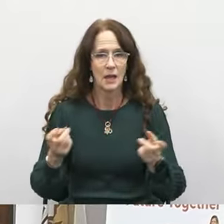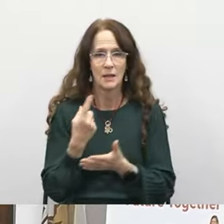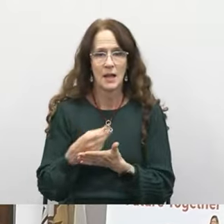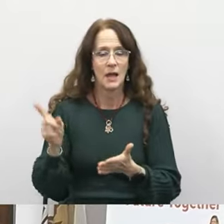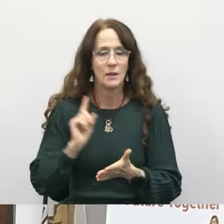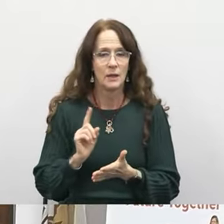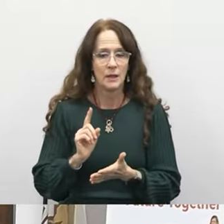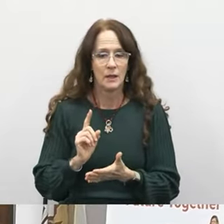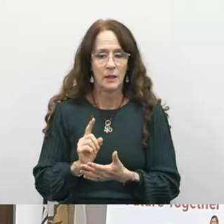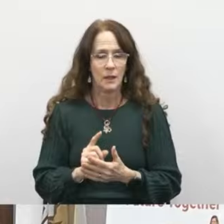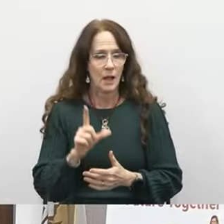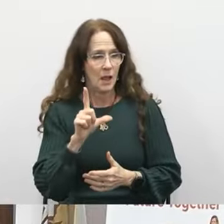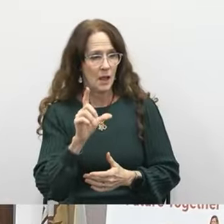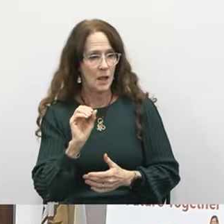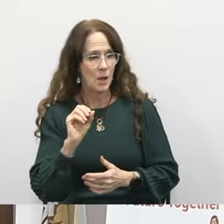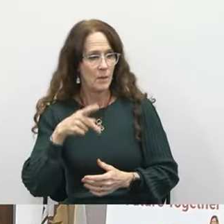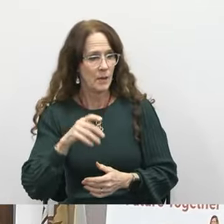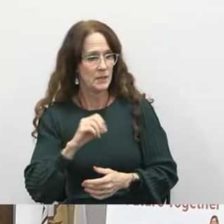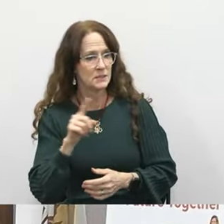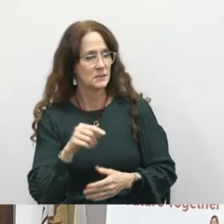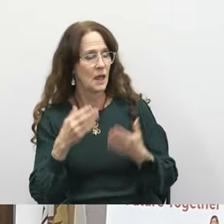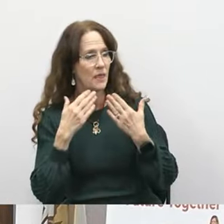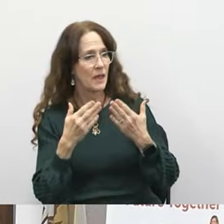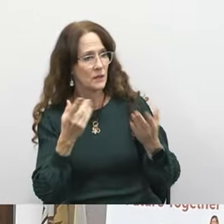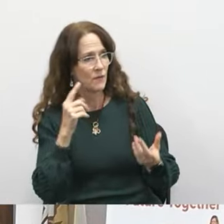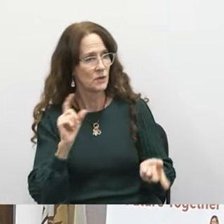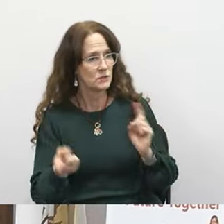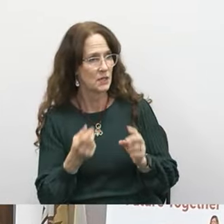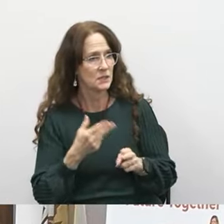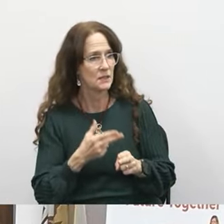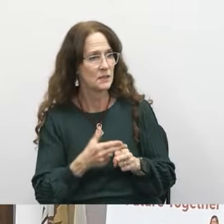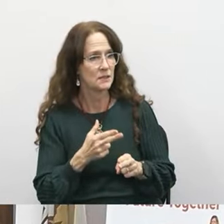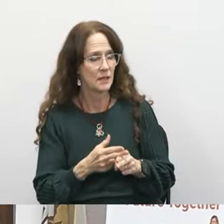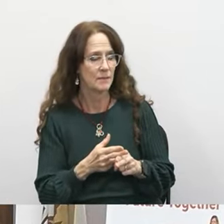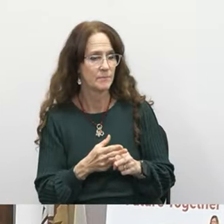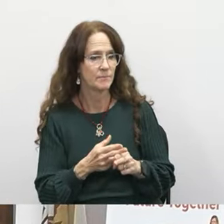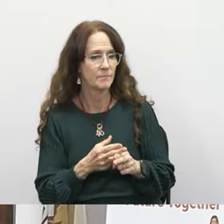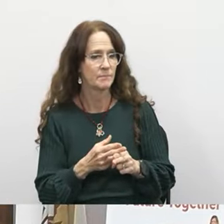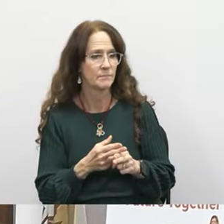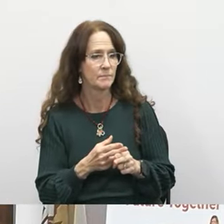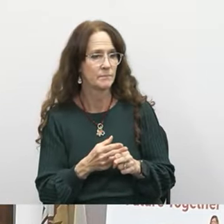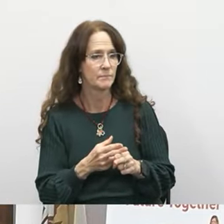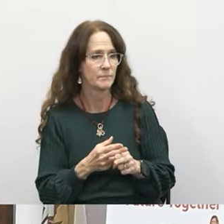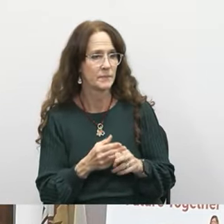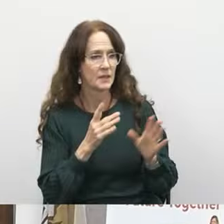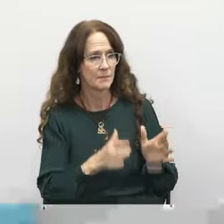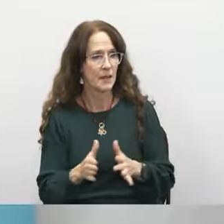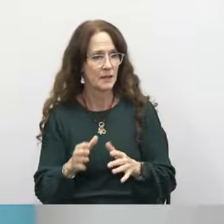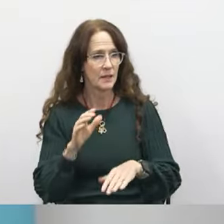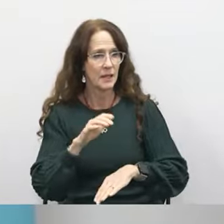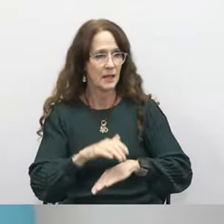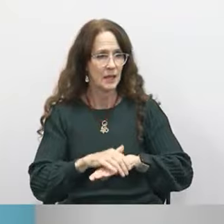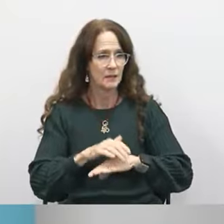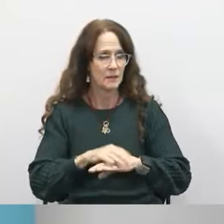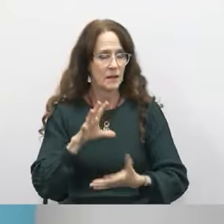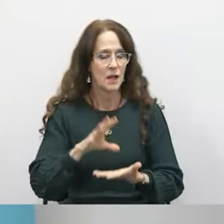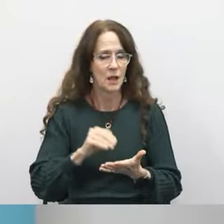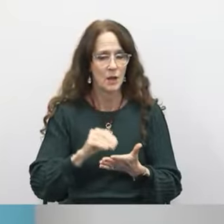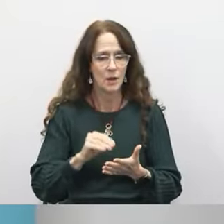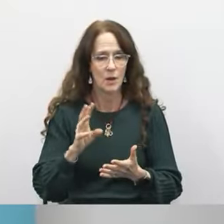week. Yeah, I just want to thank you for changing the name of the plan to English Learner Master